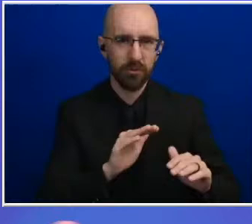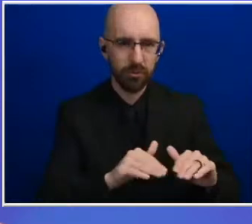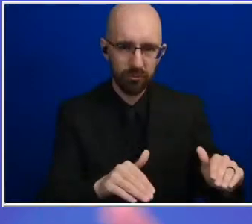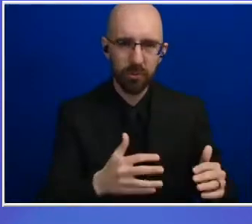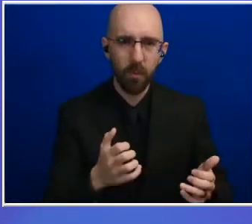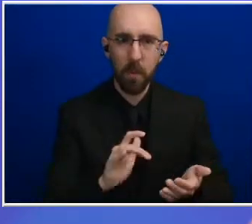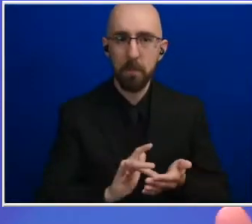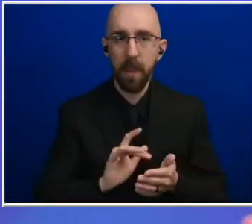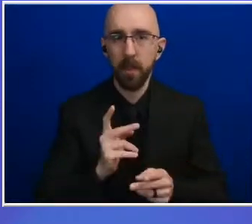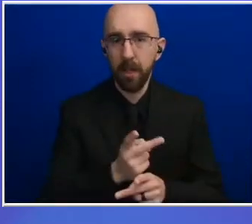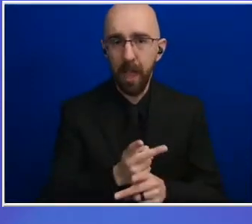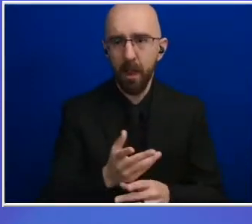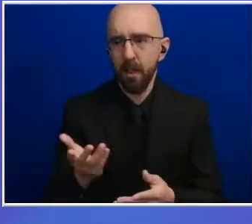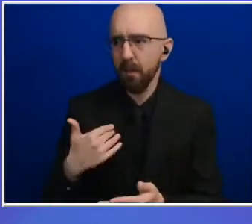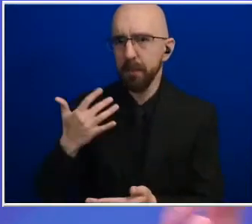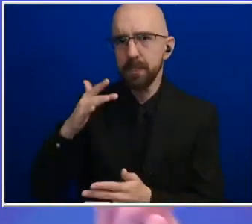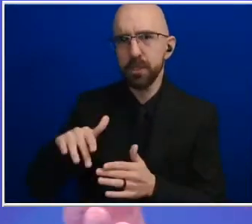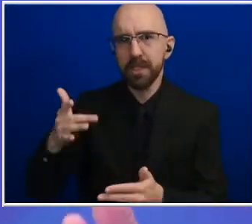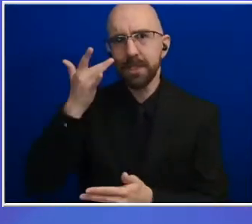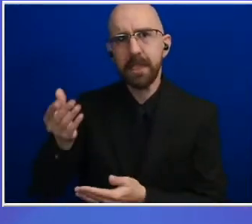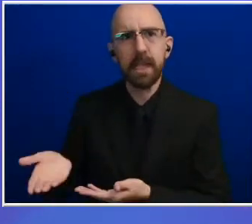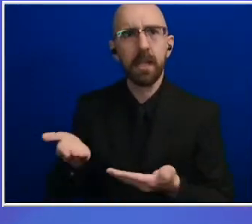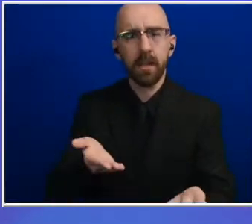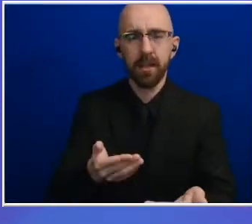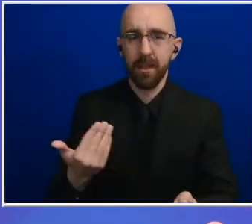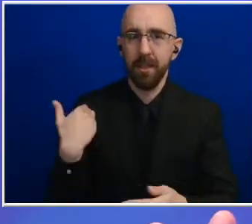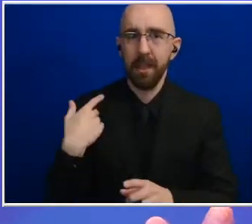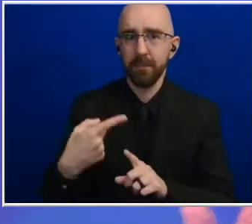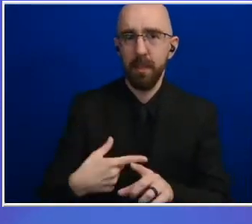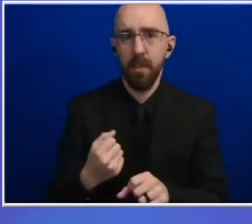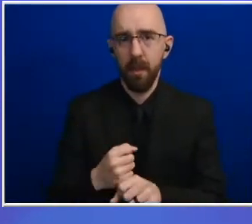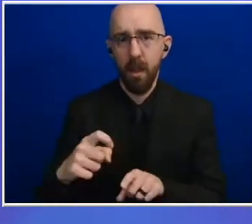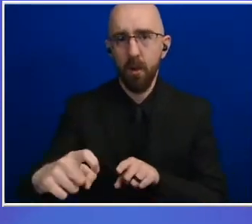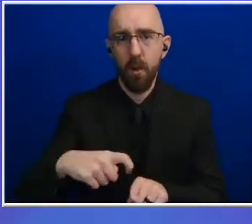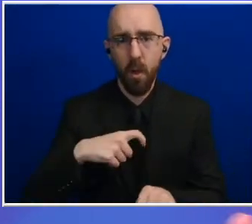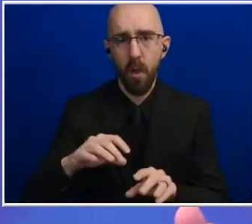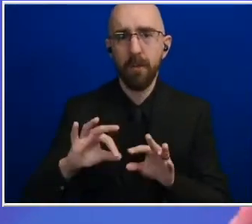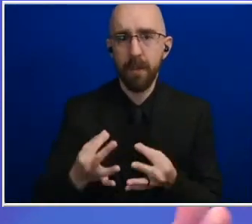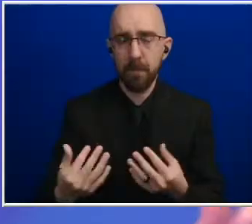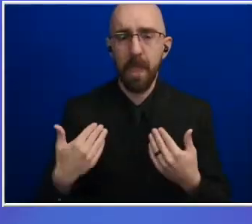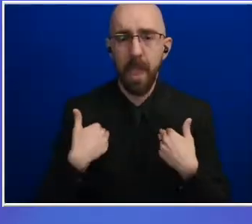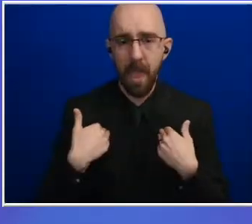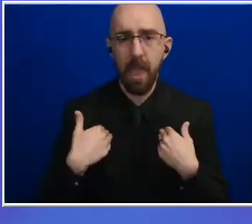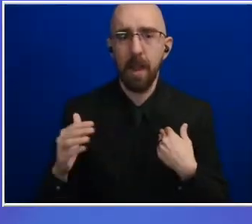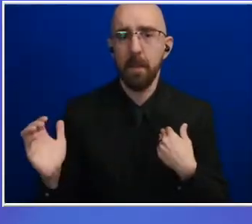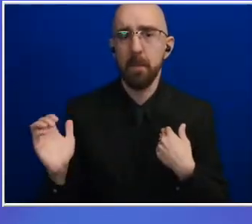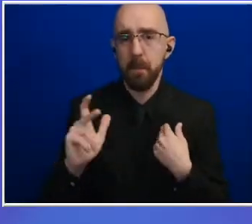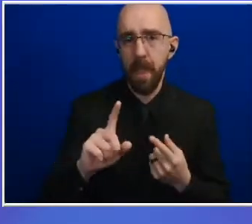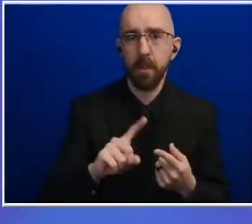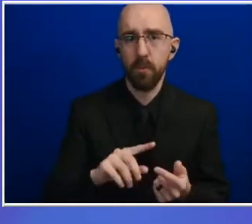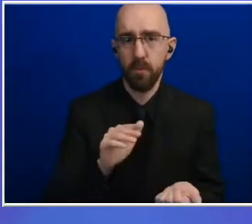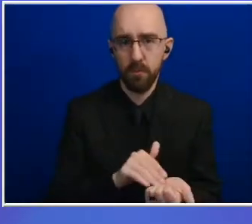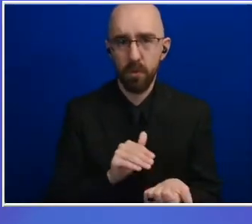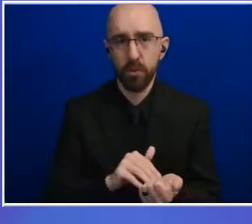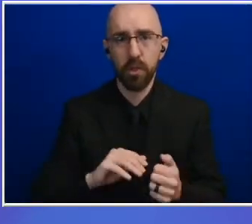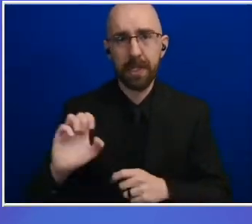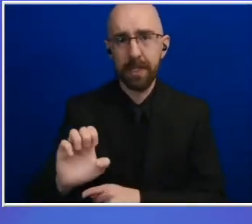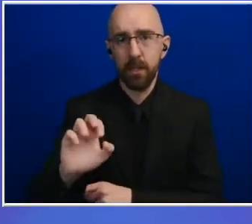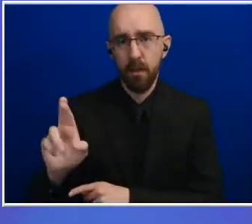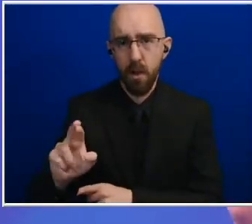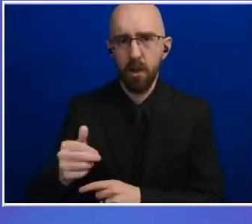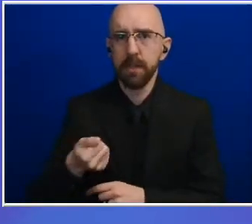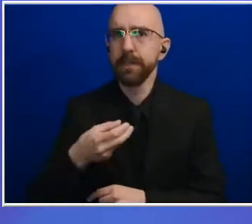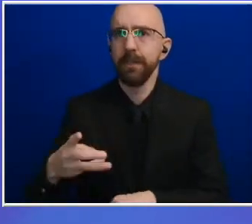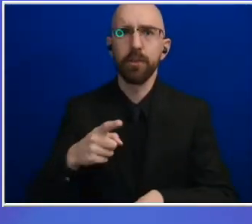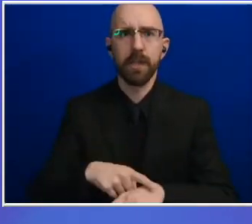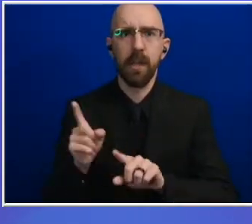sick. Last month, I got a phone call of a family that had been back to the doctor in the emergency room multiple times because whooping